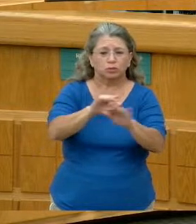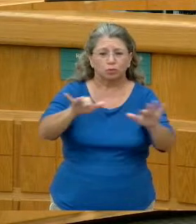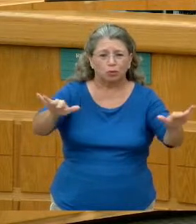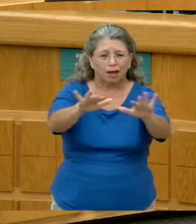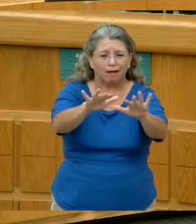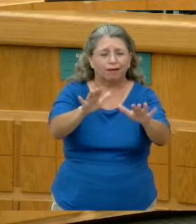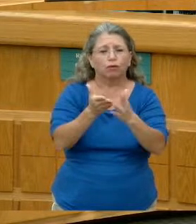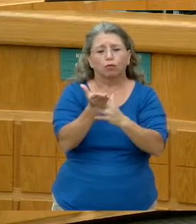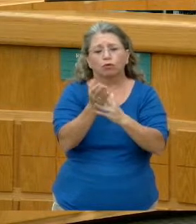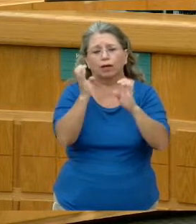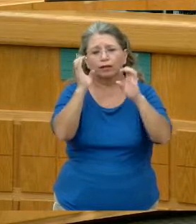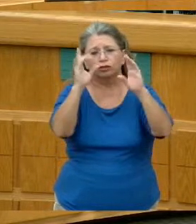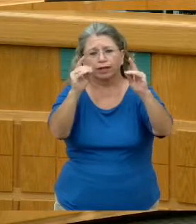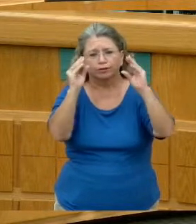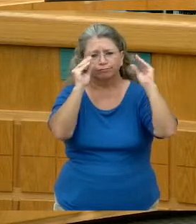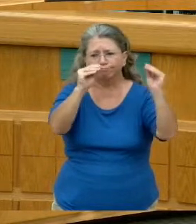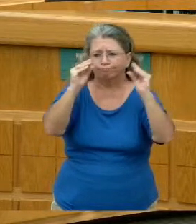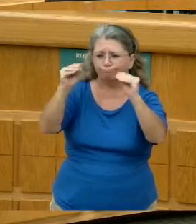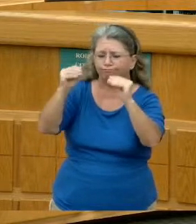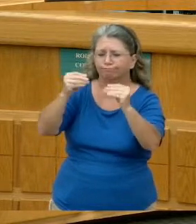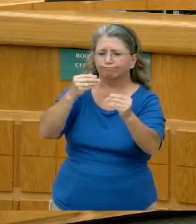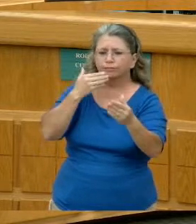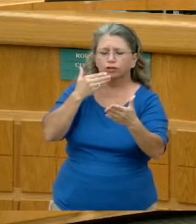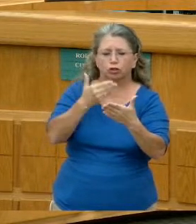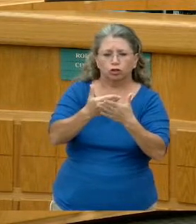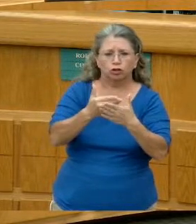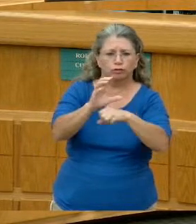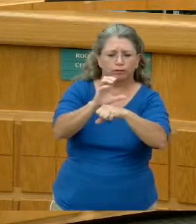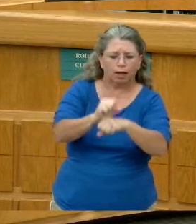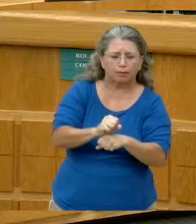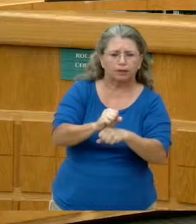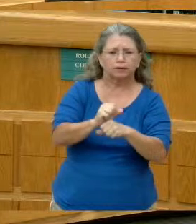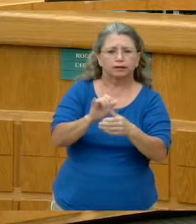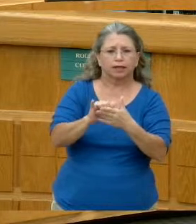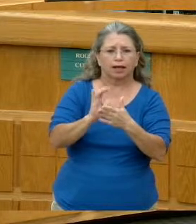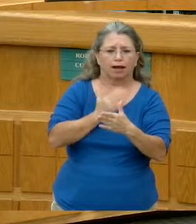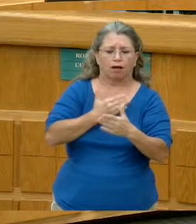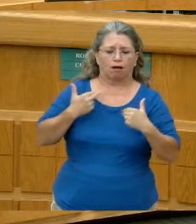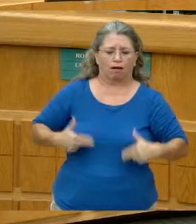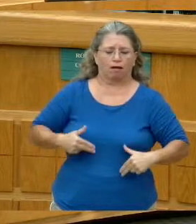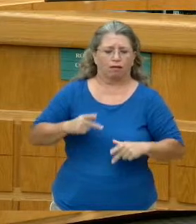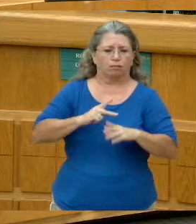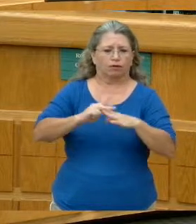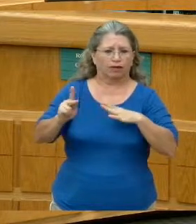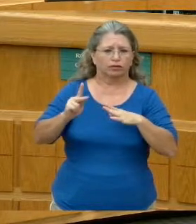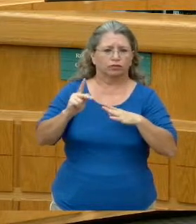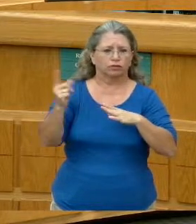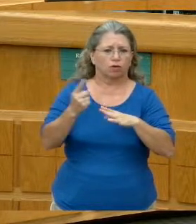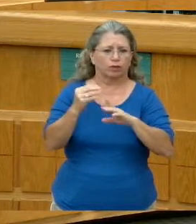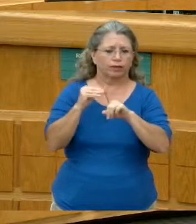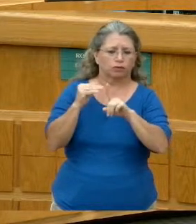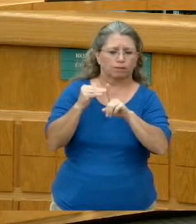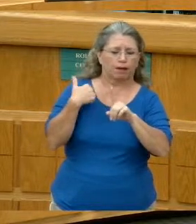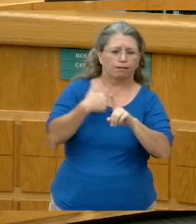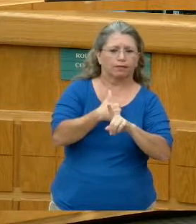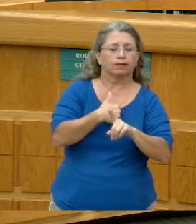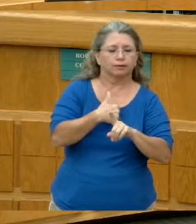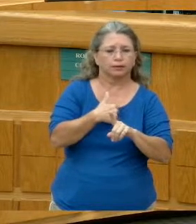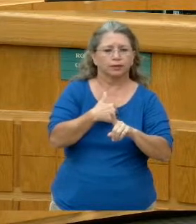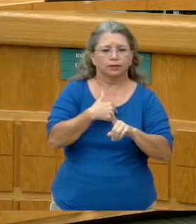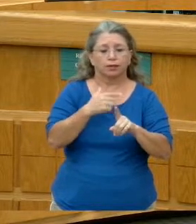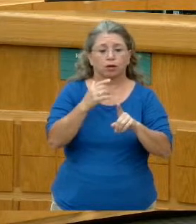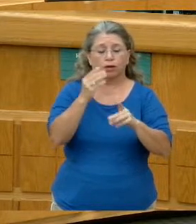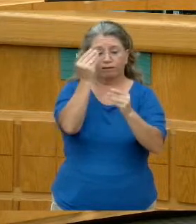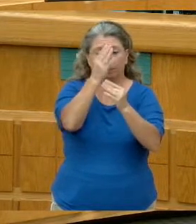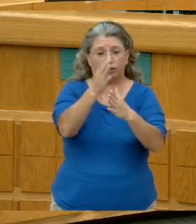and good practices that our health professionals continue to remind us. So this information is important for you, but it's important to